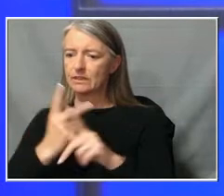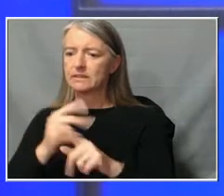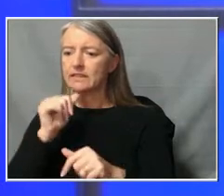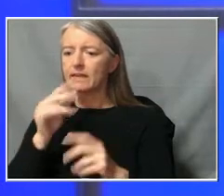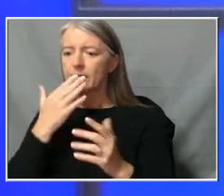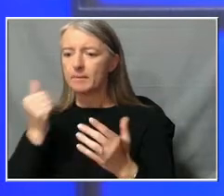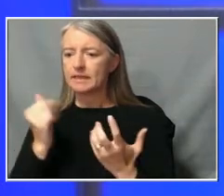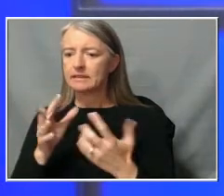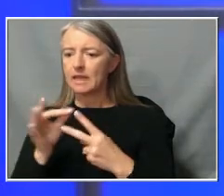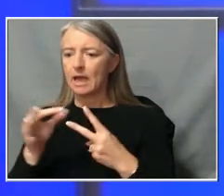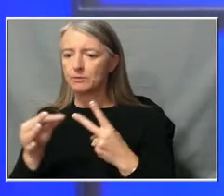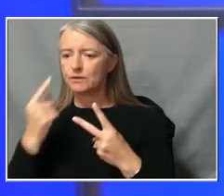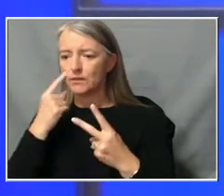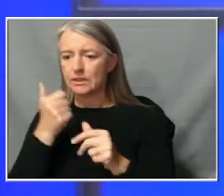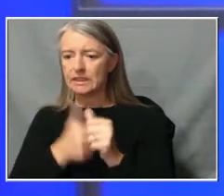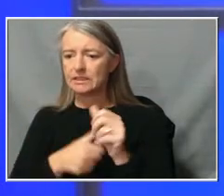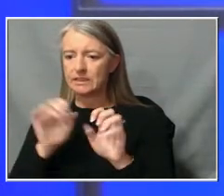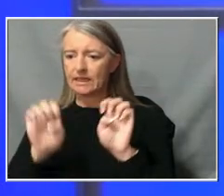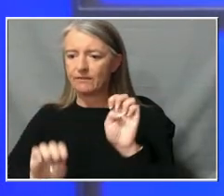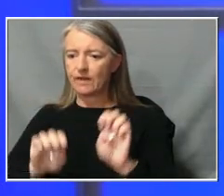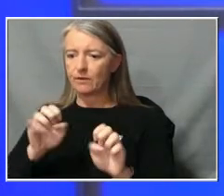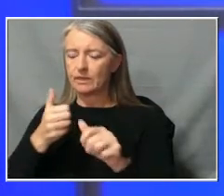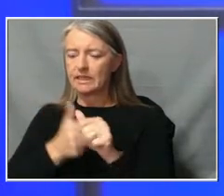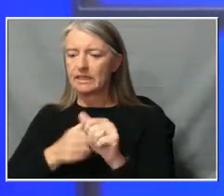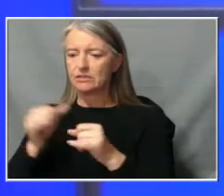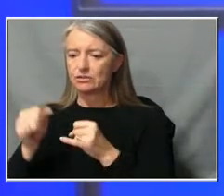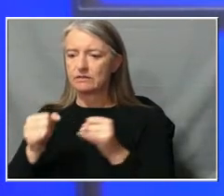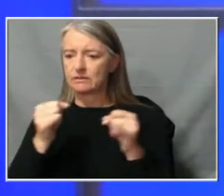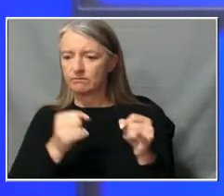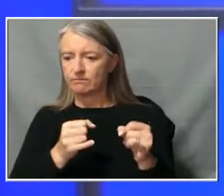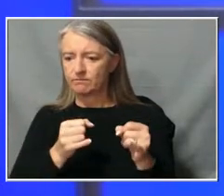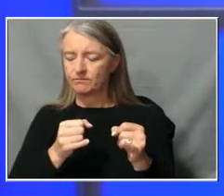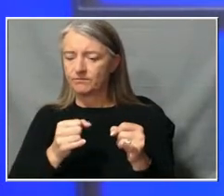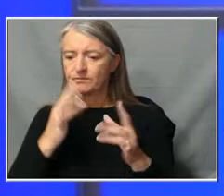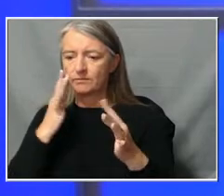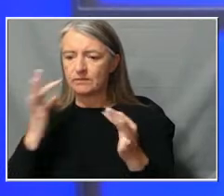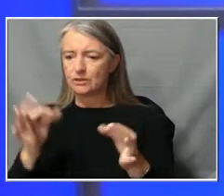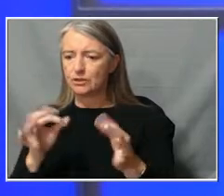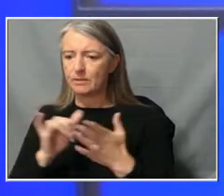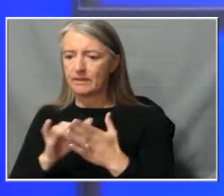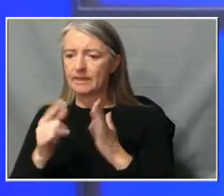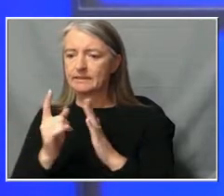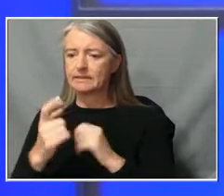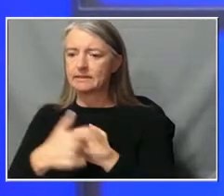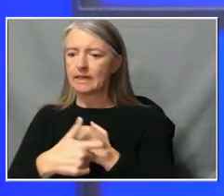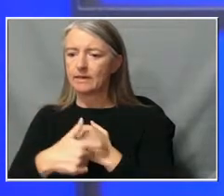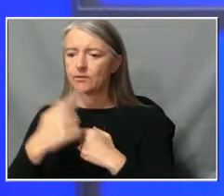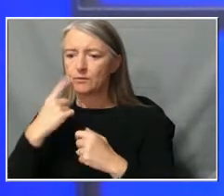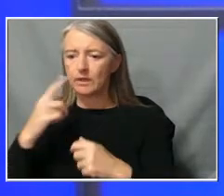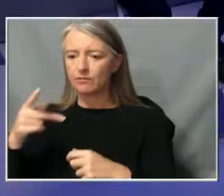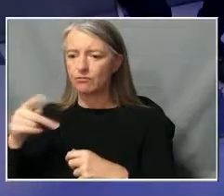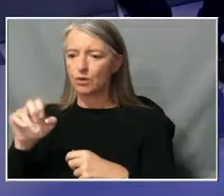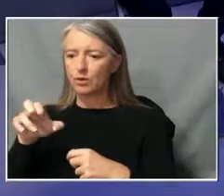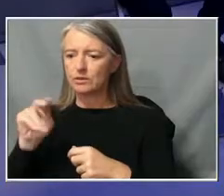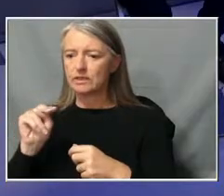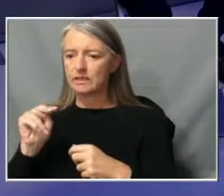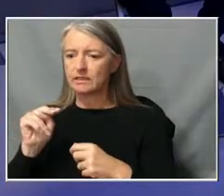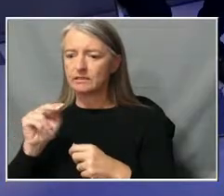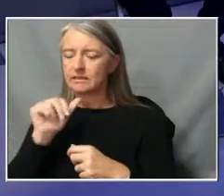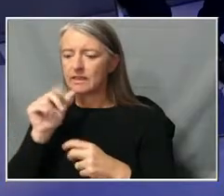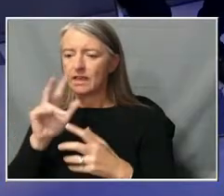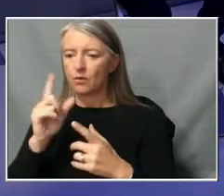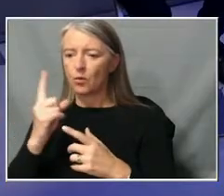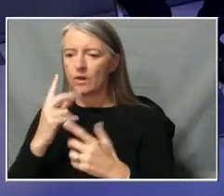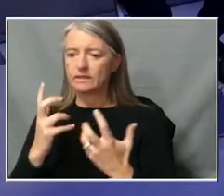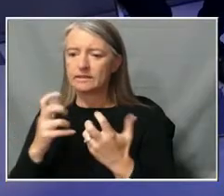We evaluate each case independently and determine at that time whether we believe proton therapy is the best choice. Not one size fits all, that's for